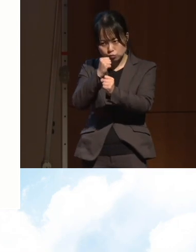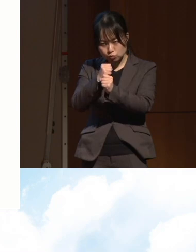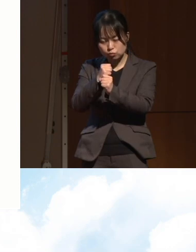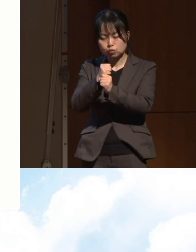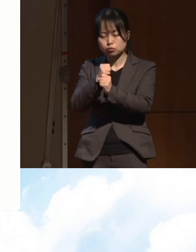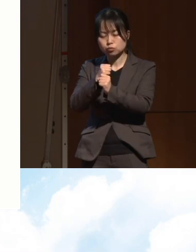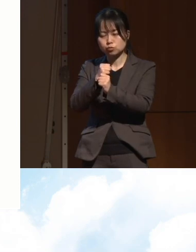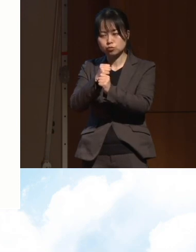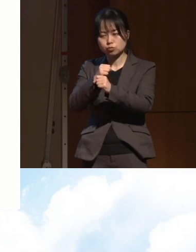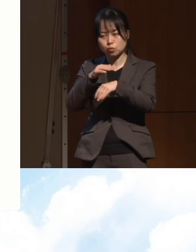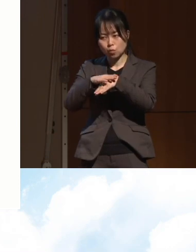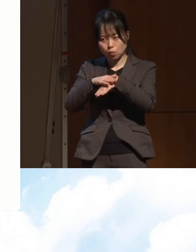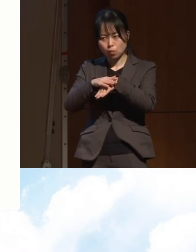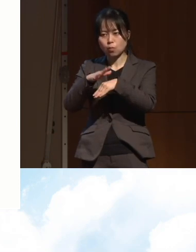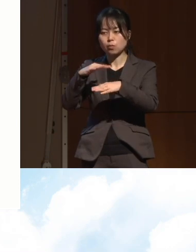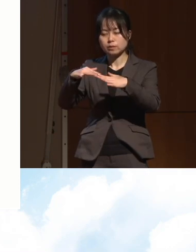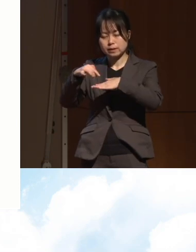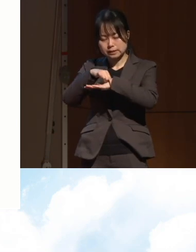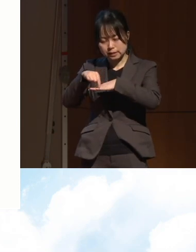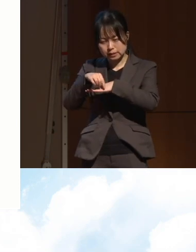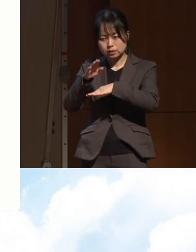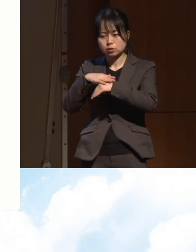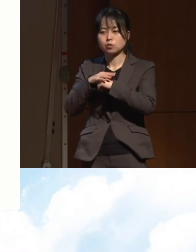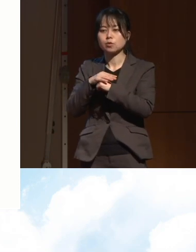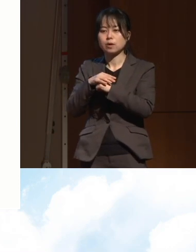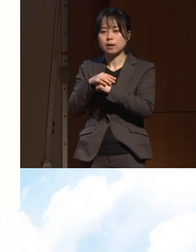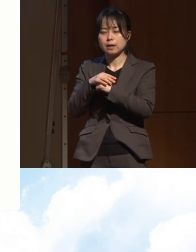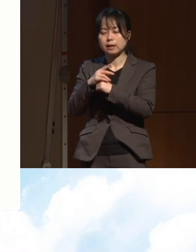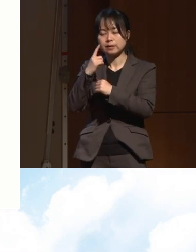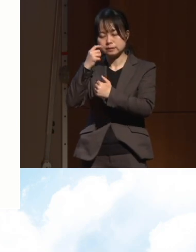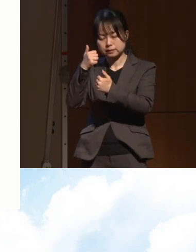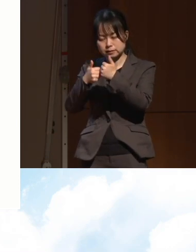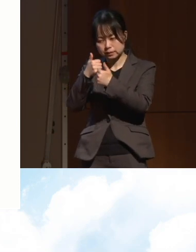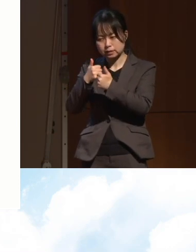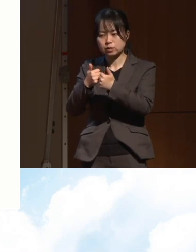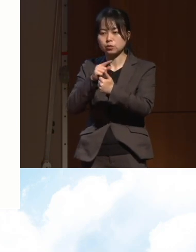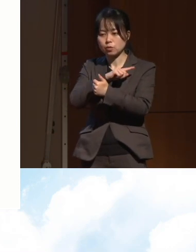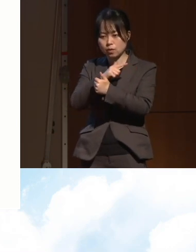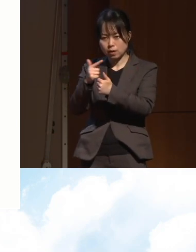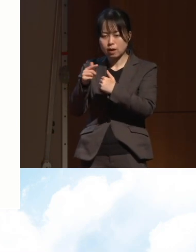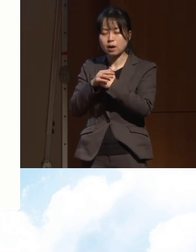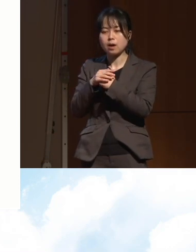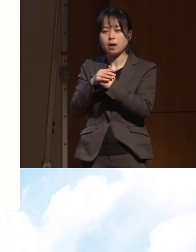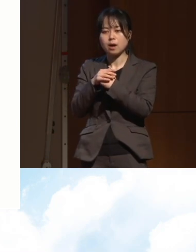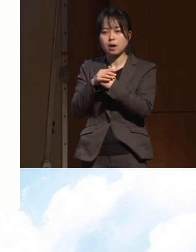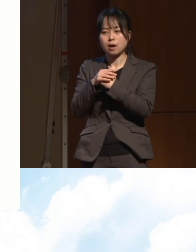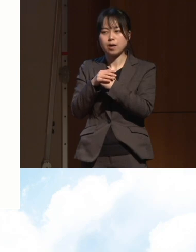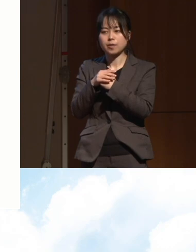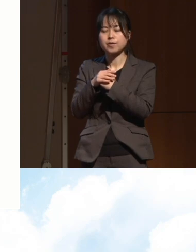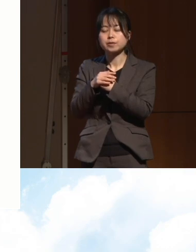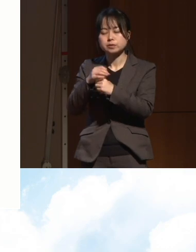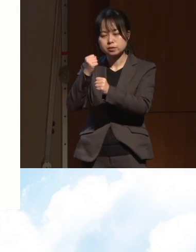trials, execution of clinical trials, innovations in the regulatory approach, innovations in manufacturing.